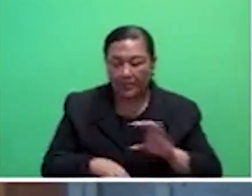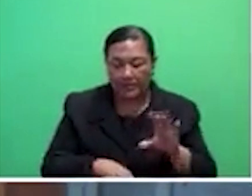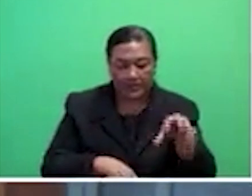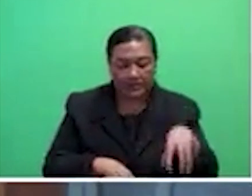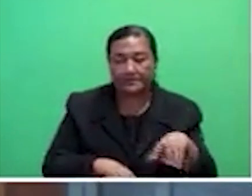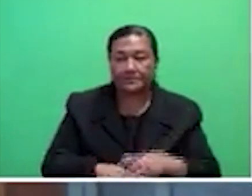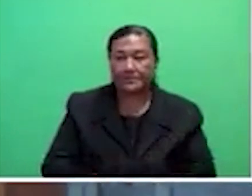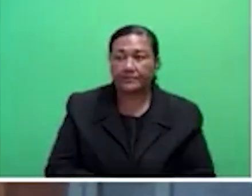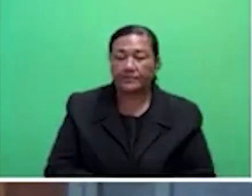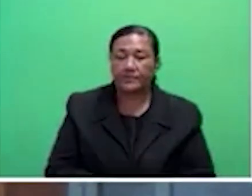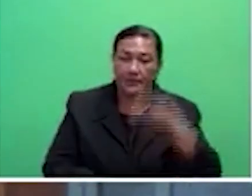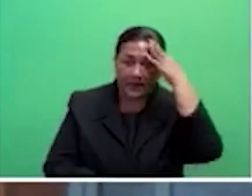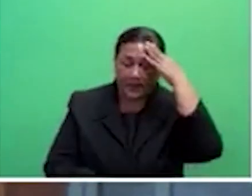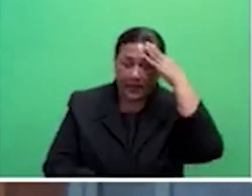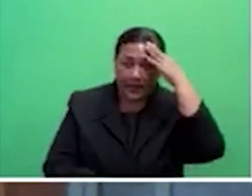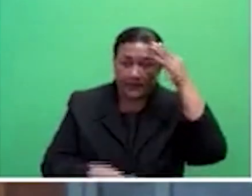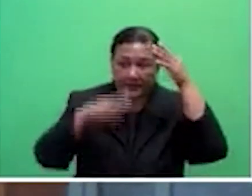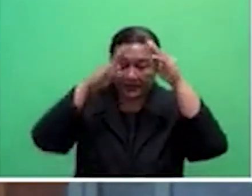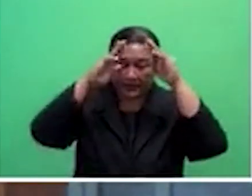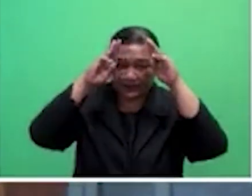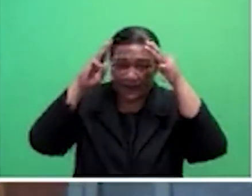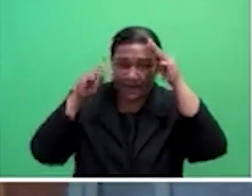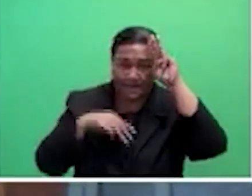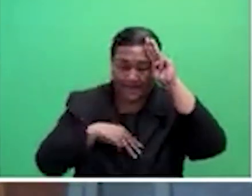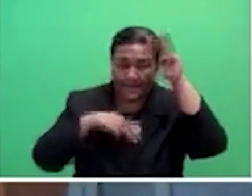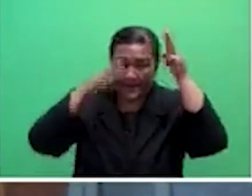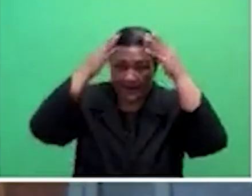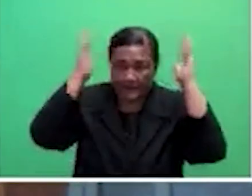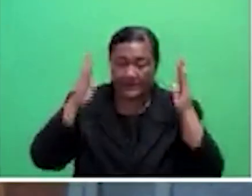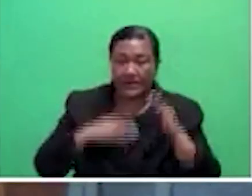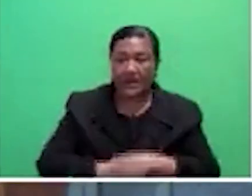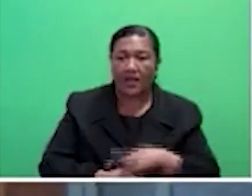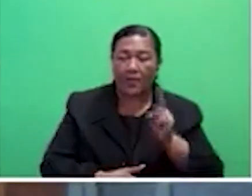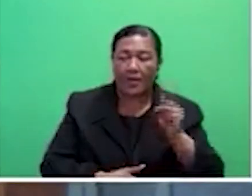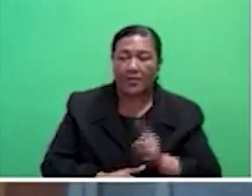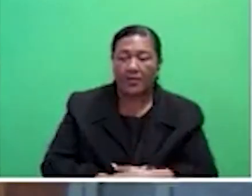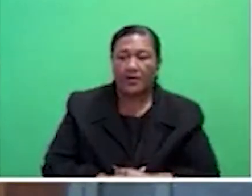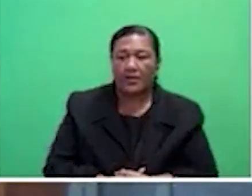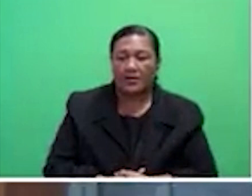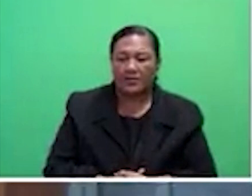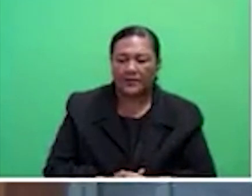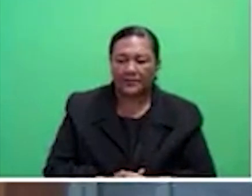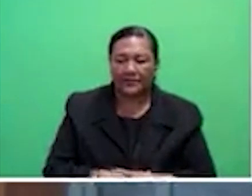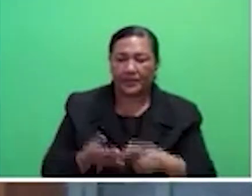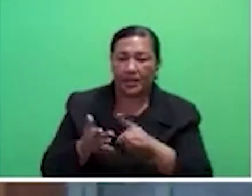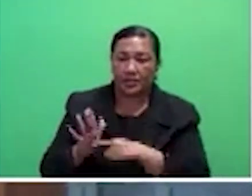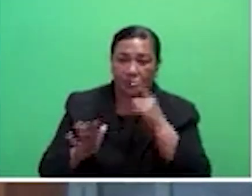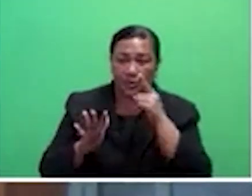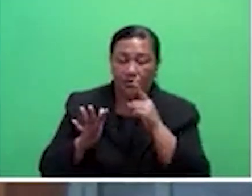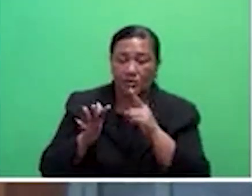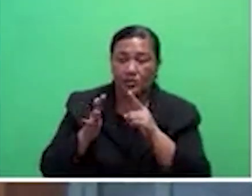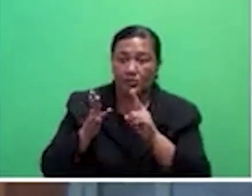Madam Speaker, I wish to pay tribute and acknowledge the efforts of Ro Chonekolonawai, the commander of the Republic of Fiji